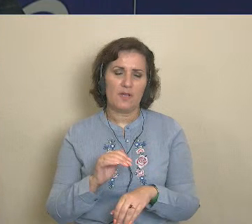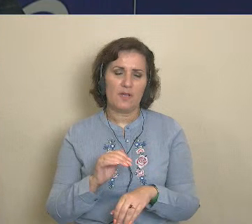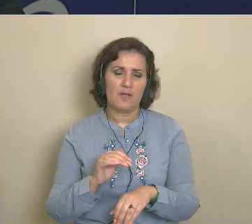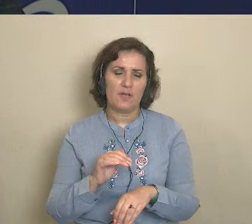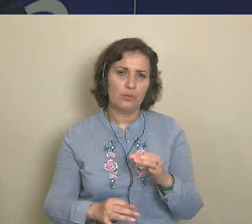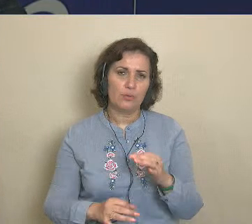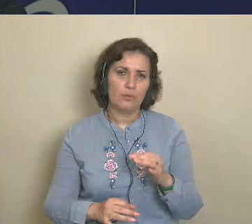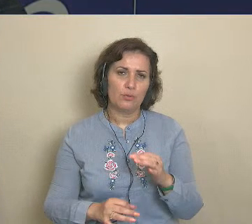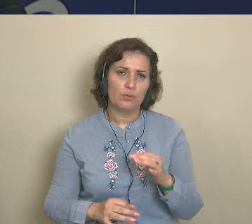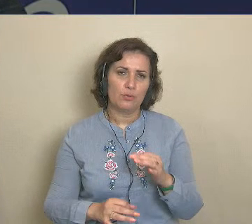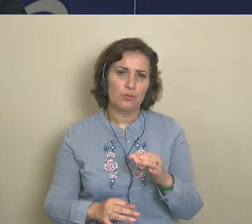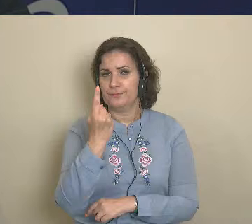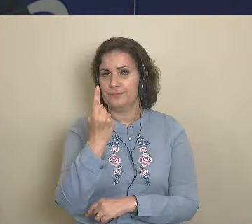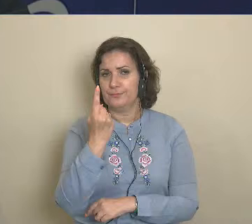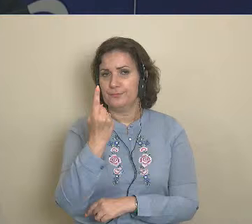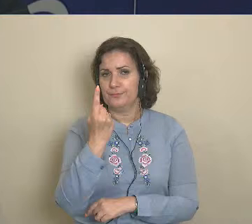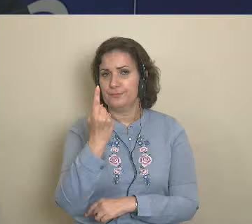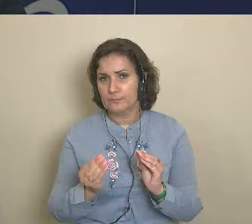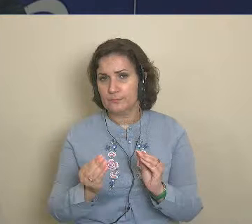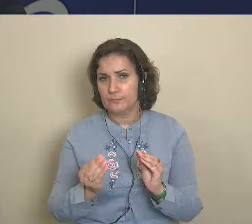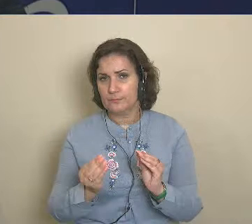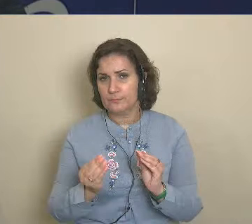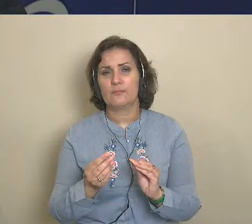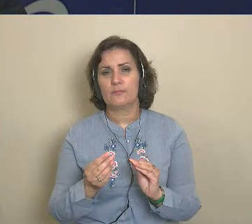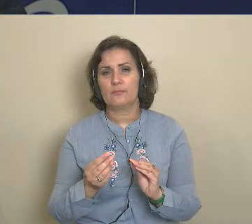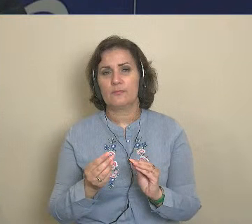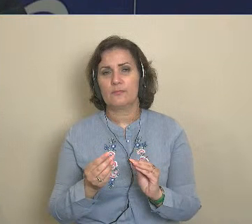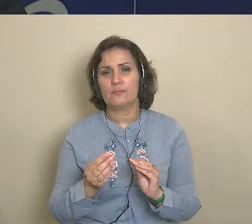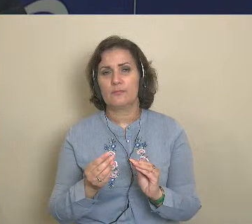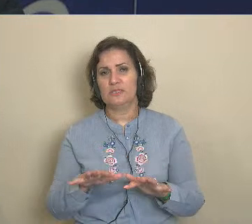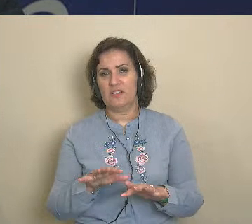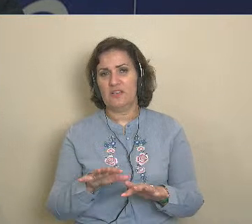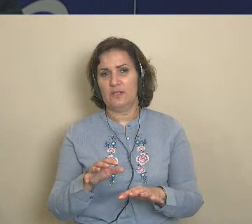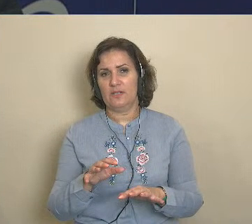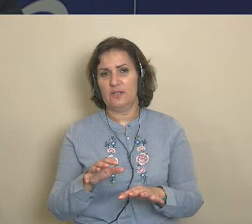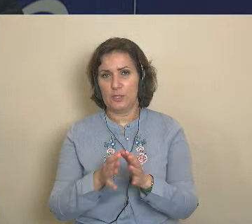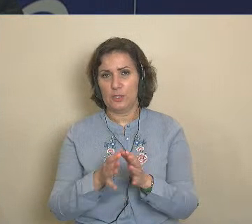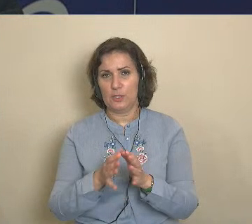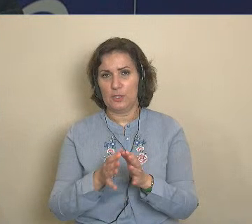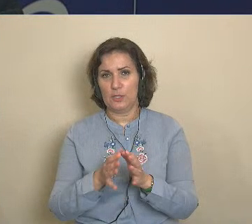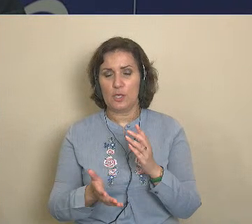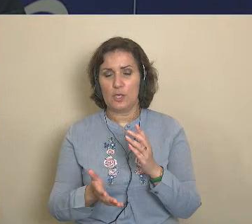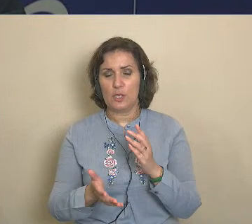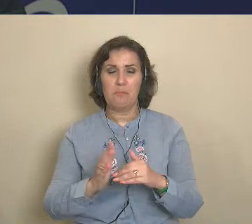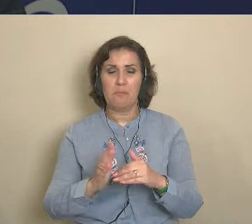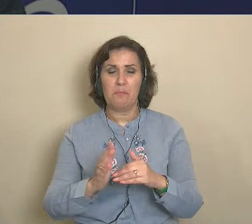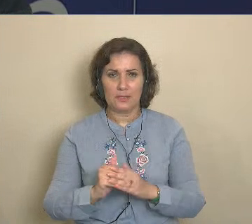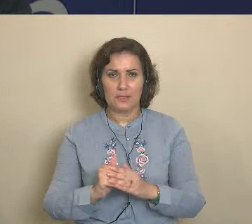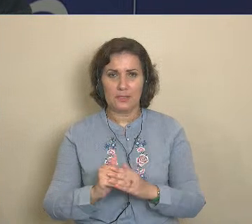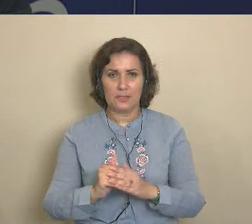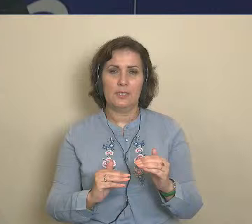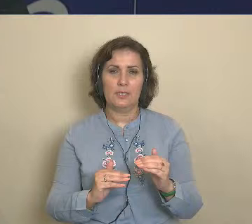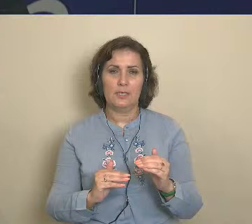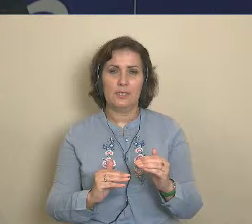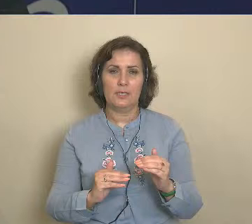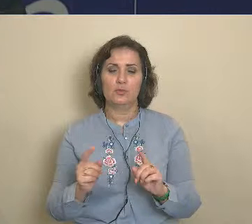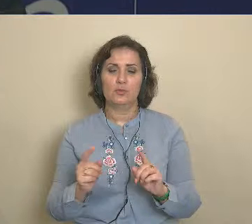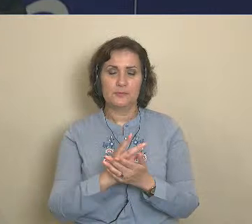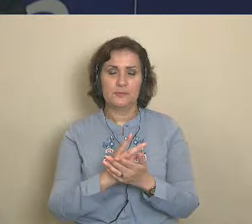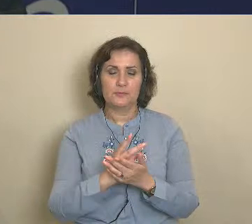of all the rights of the people 24 hours a day. But this is a problem at the level of the local courts.